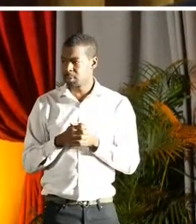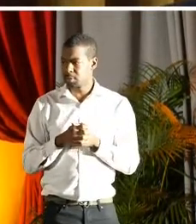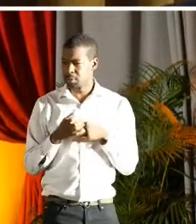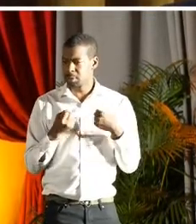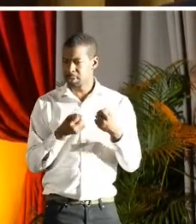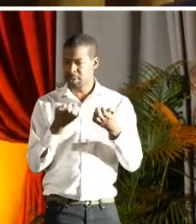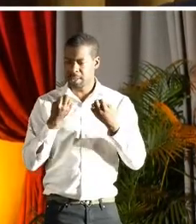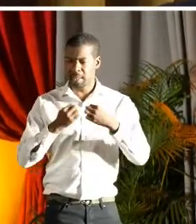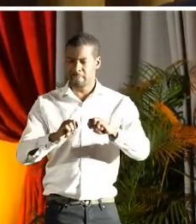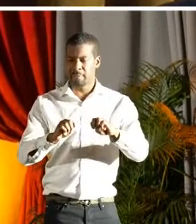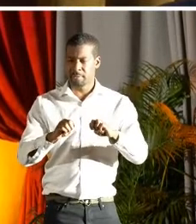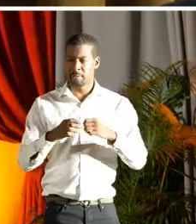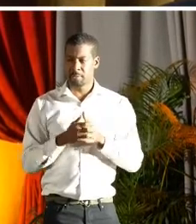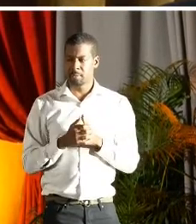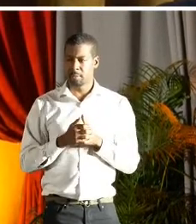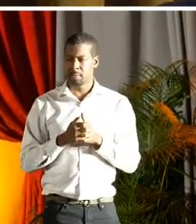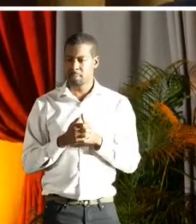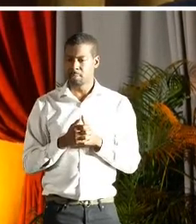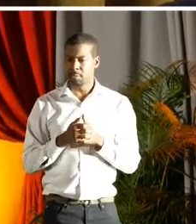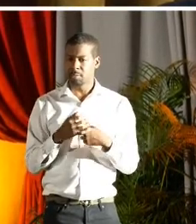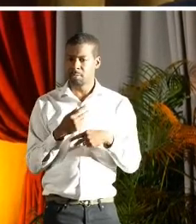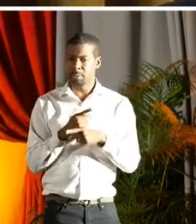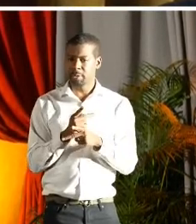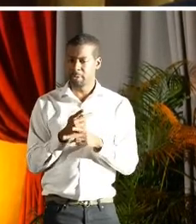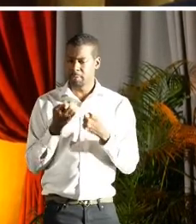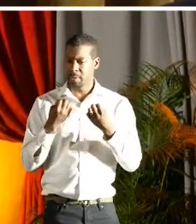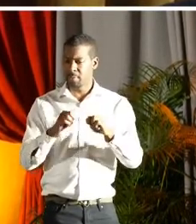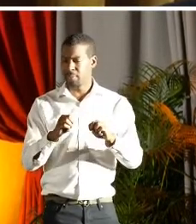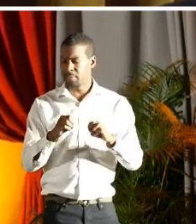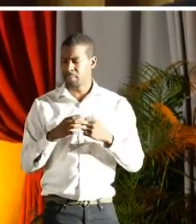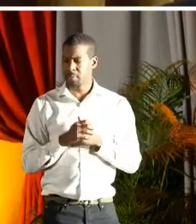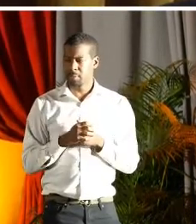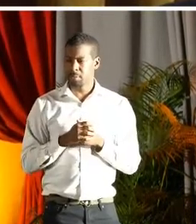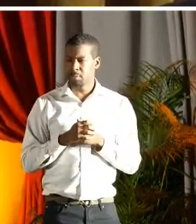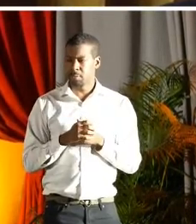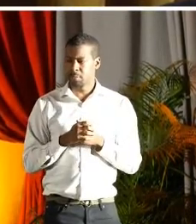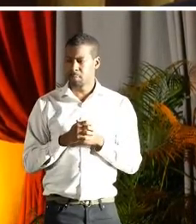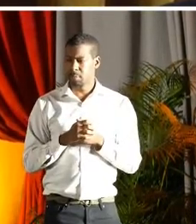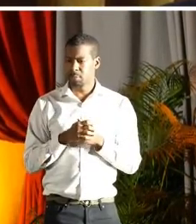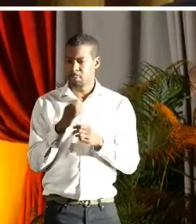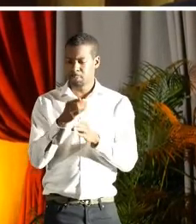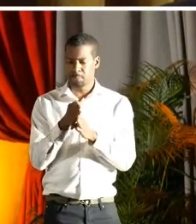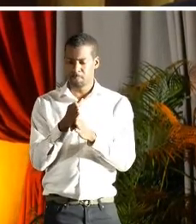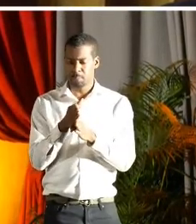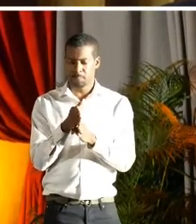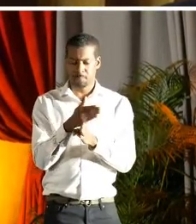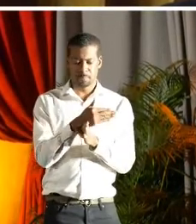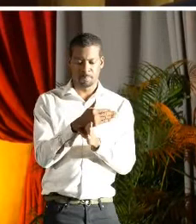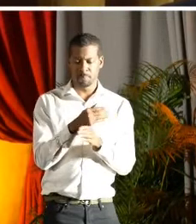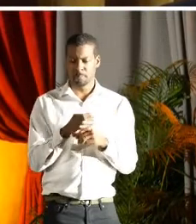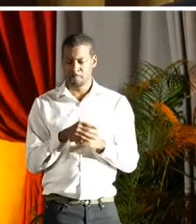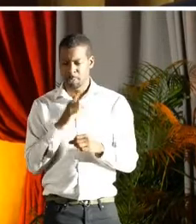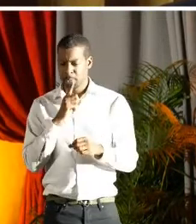strategic effort, very productive effort, to derail the true and